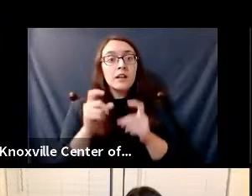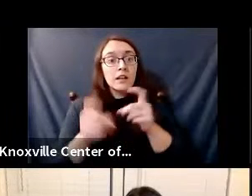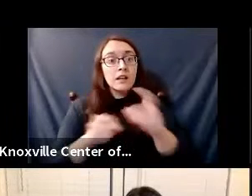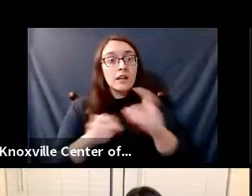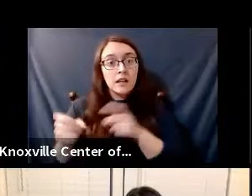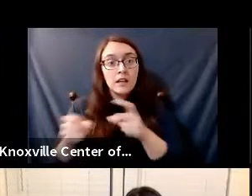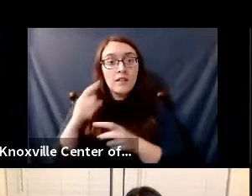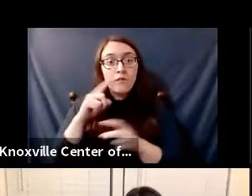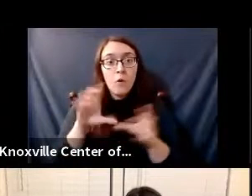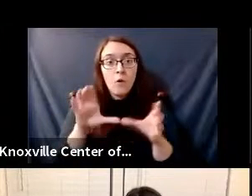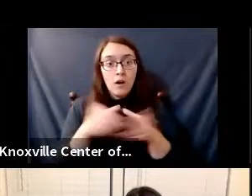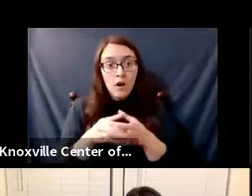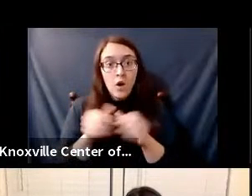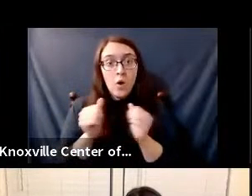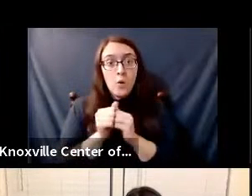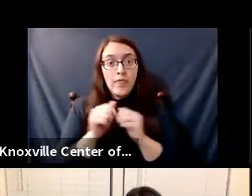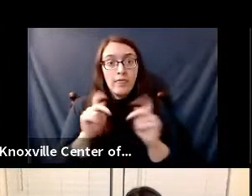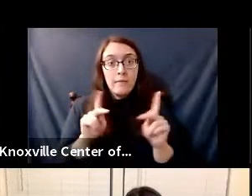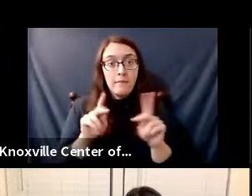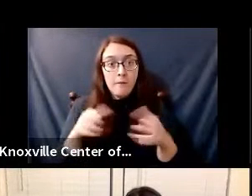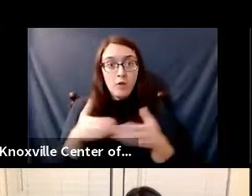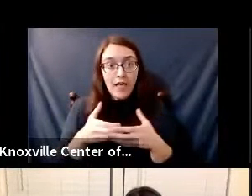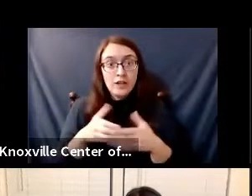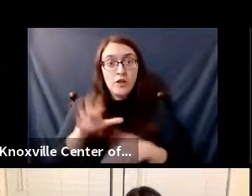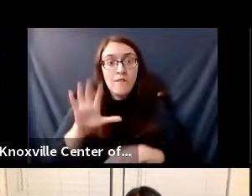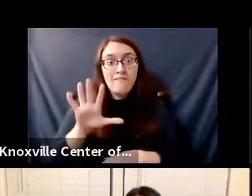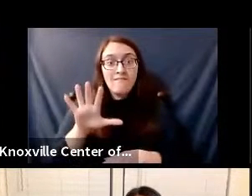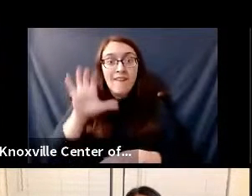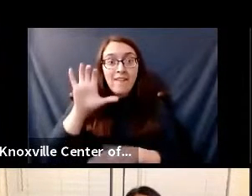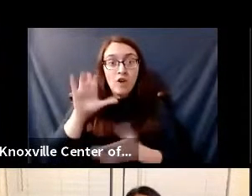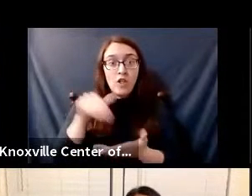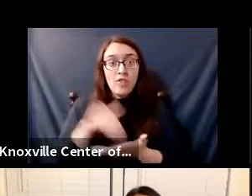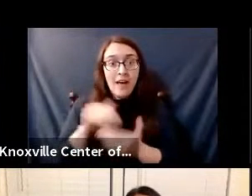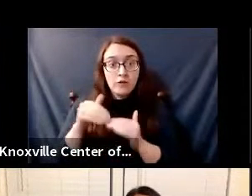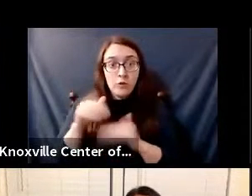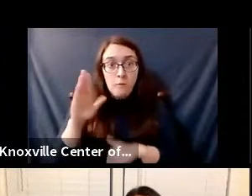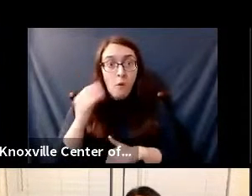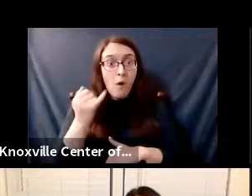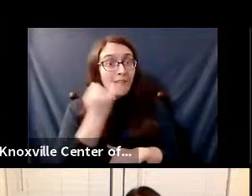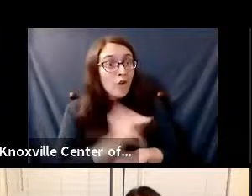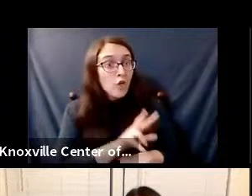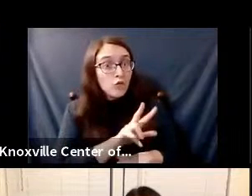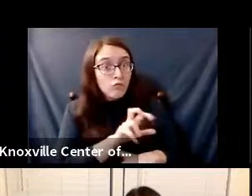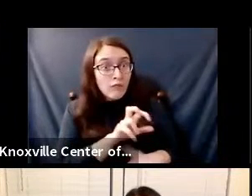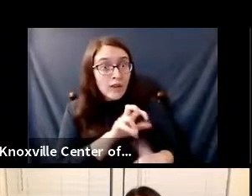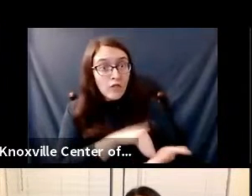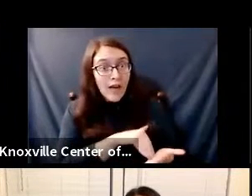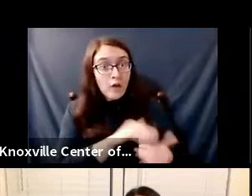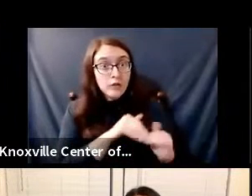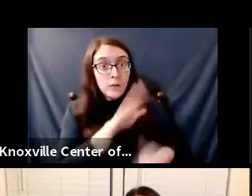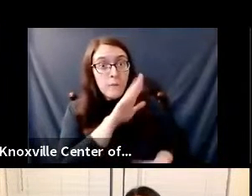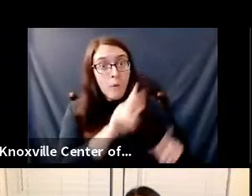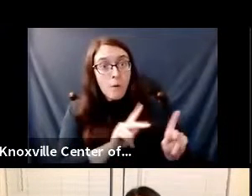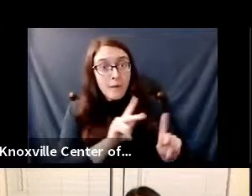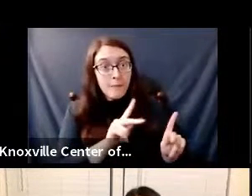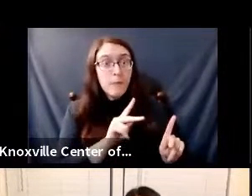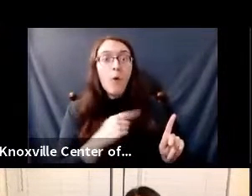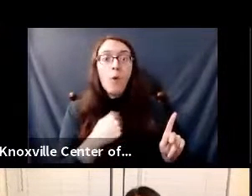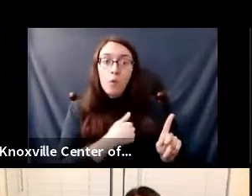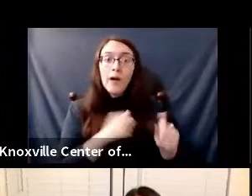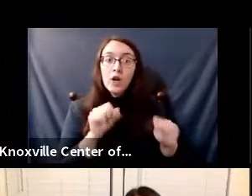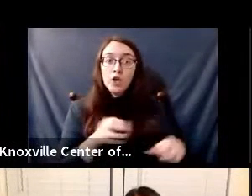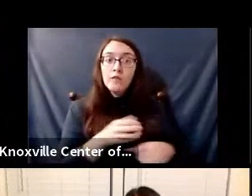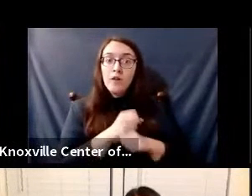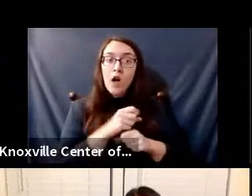of 500,000 or more, not 300, because we would have gotten it if it had gone to 300,000. So that's why Nashville